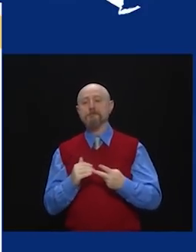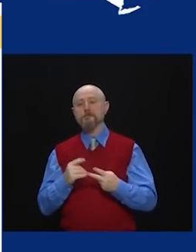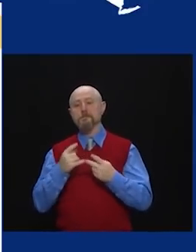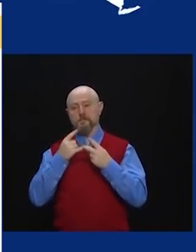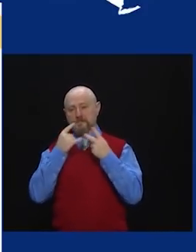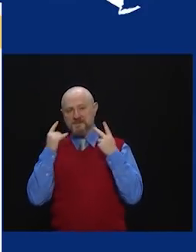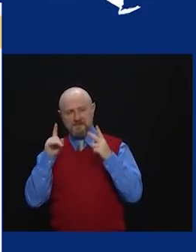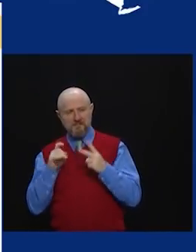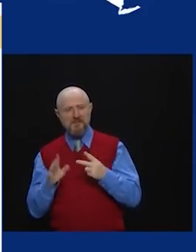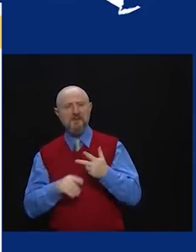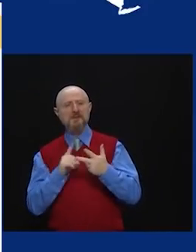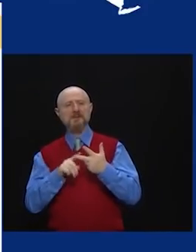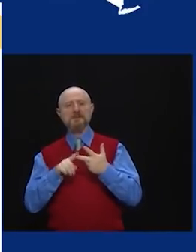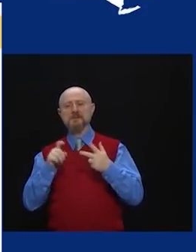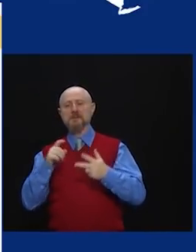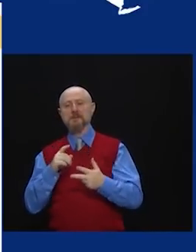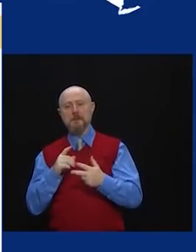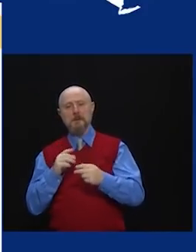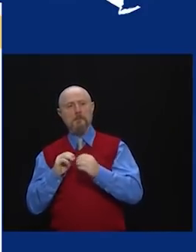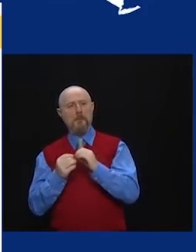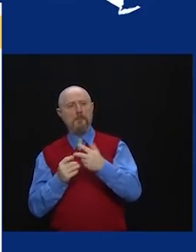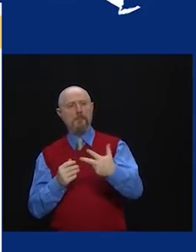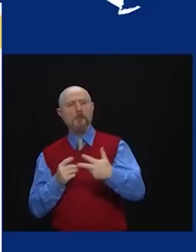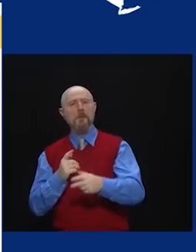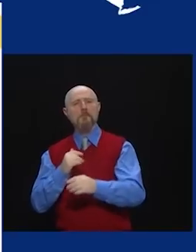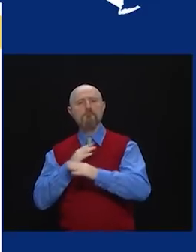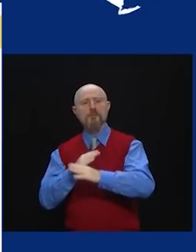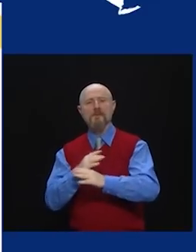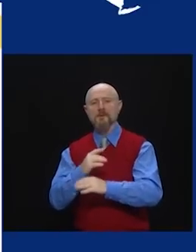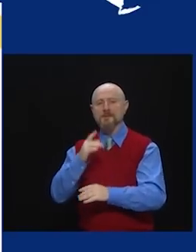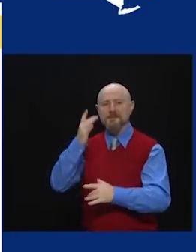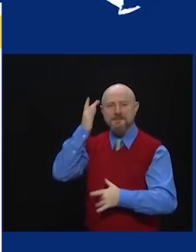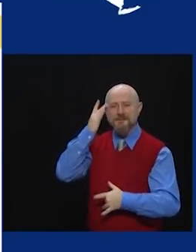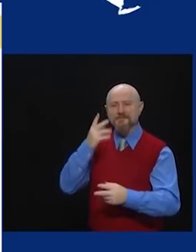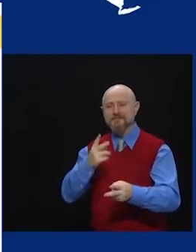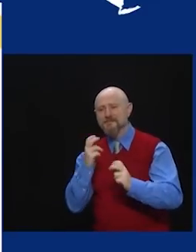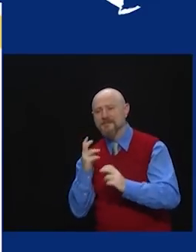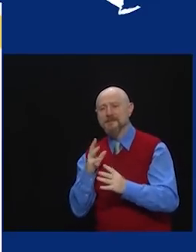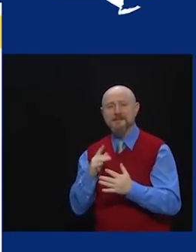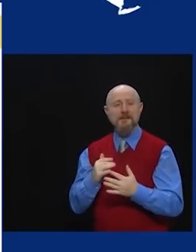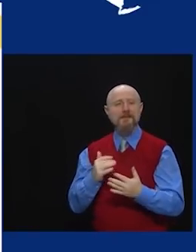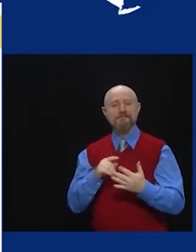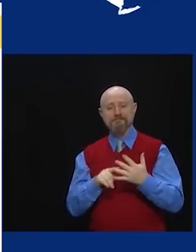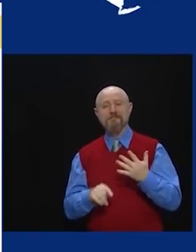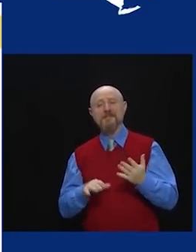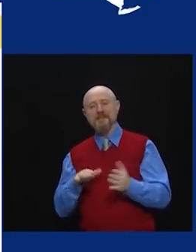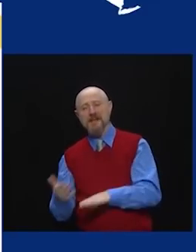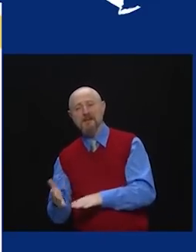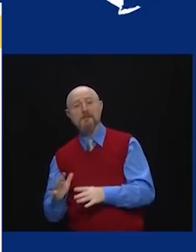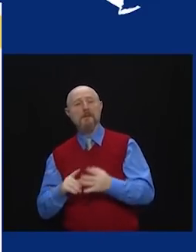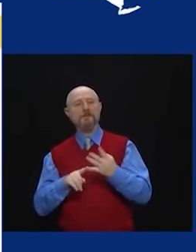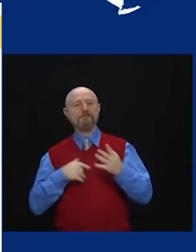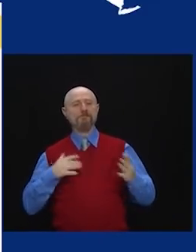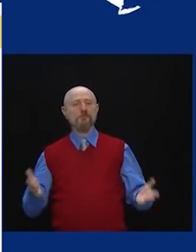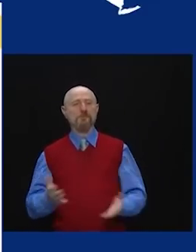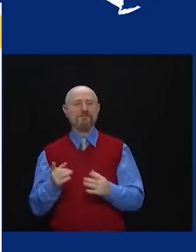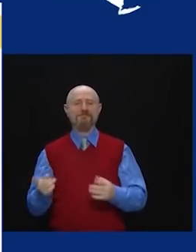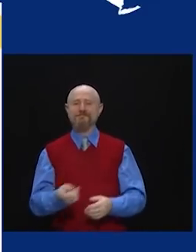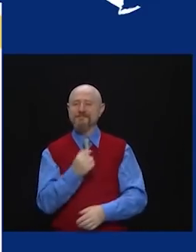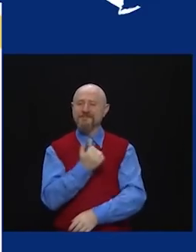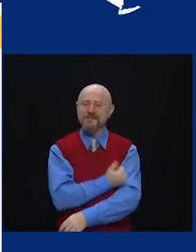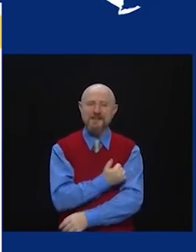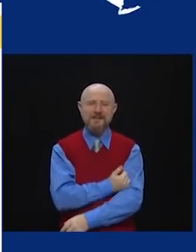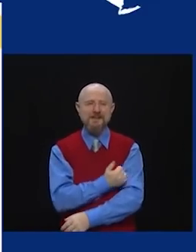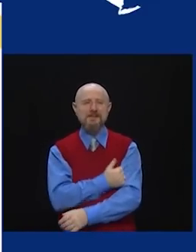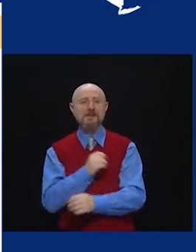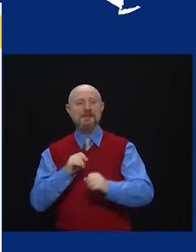deaths. Number 4, keep increasing vaccines and boosters for adults and kids, and then continue working with our elected leaders as we've been doing since day one.